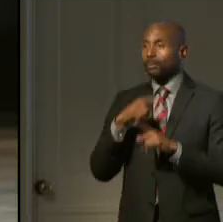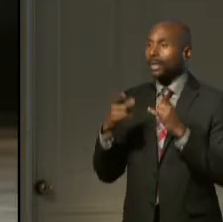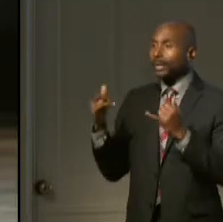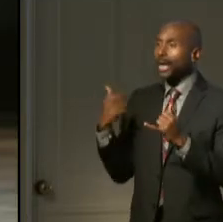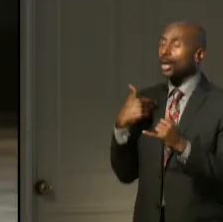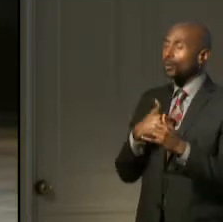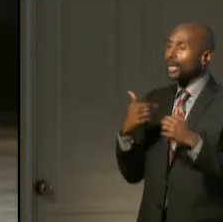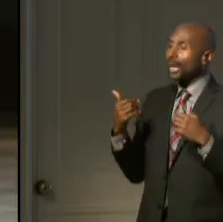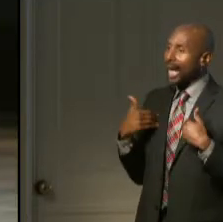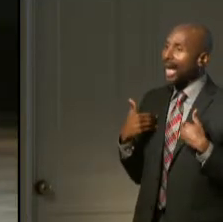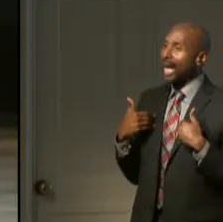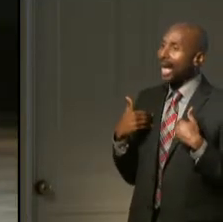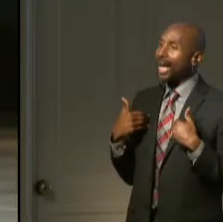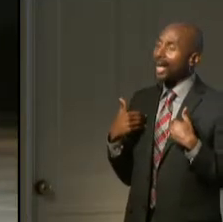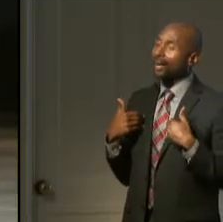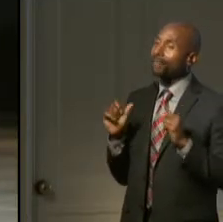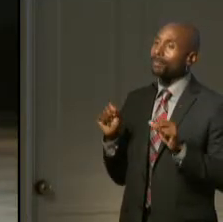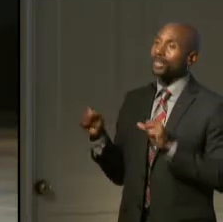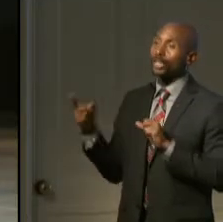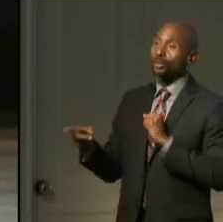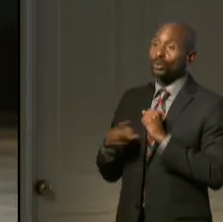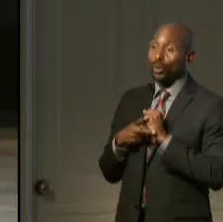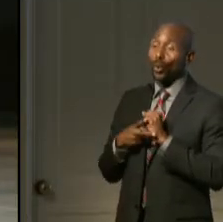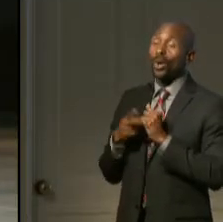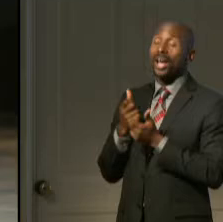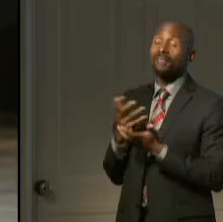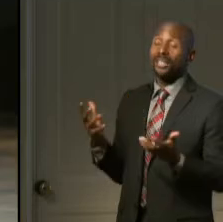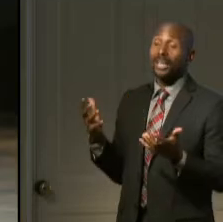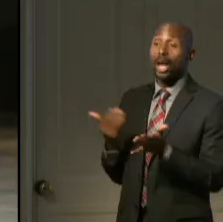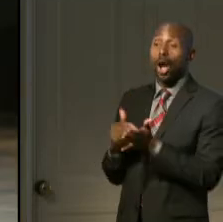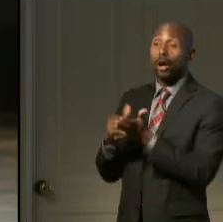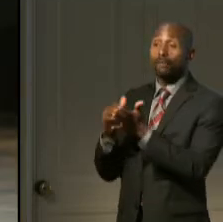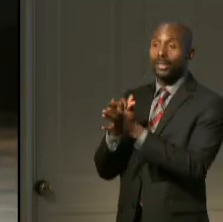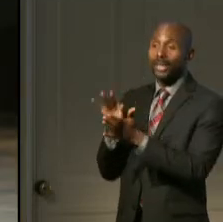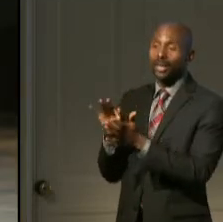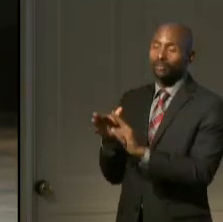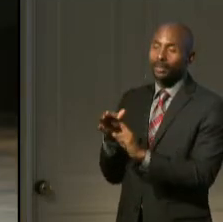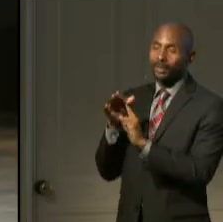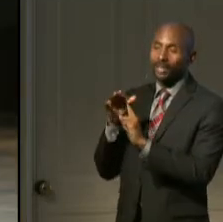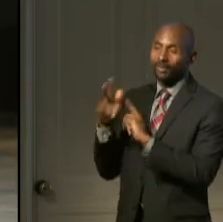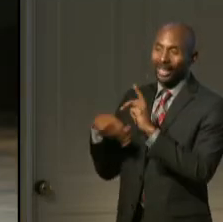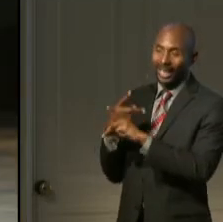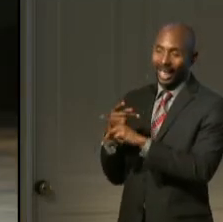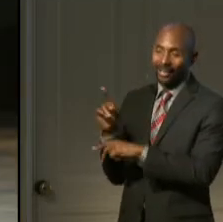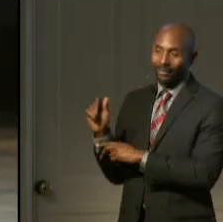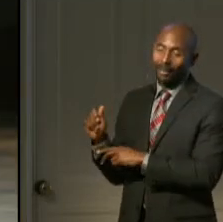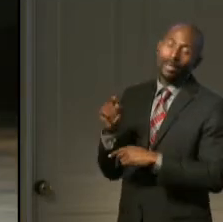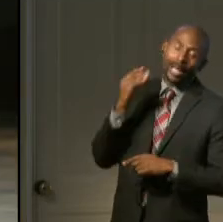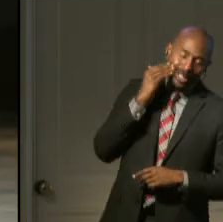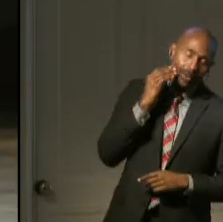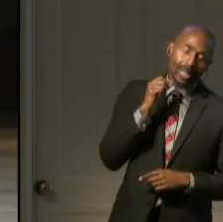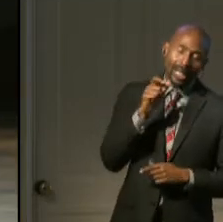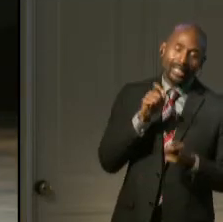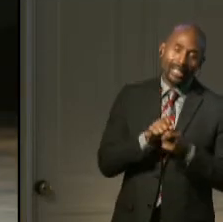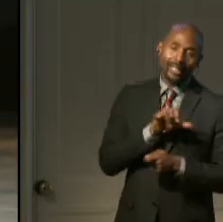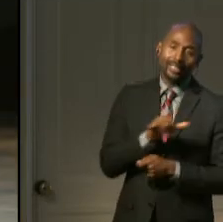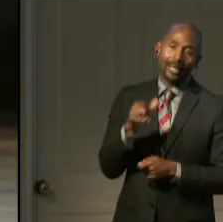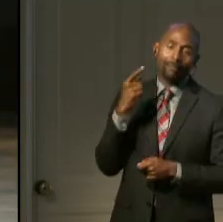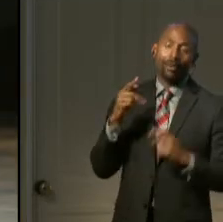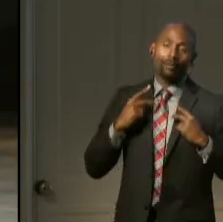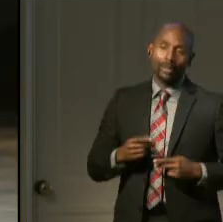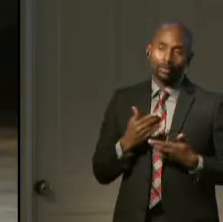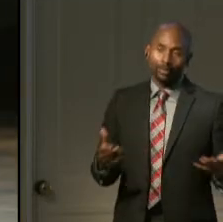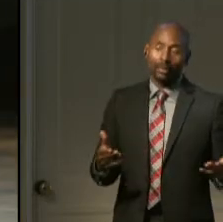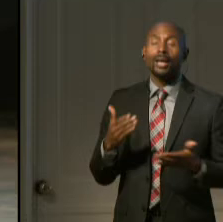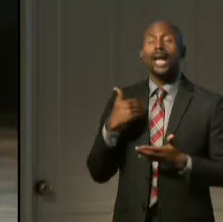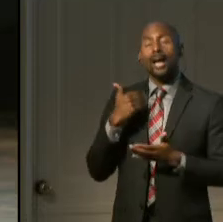can store everything often when it's certain types of data. I know that that's not the case for physical objects, and there are some limitations around the